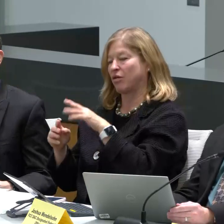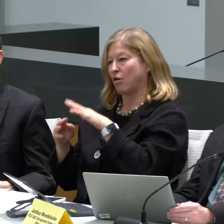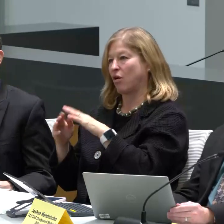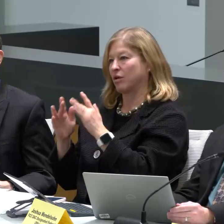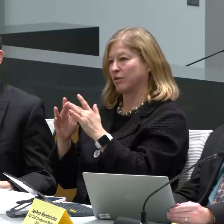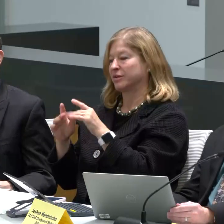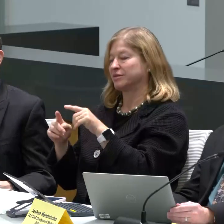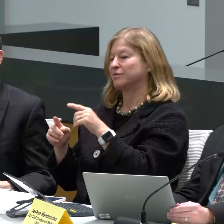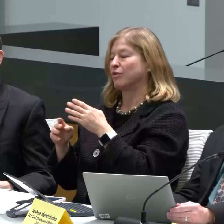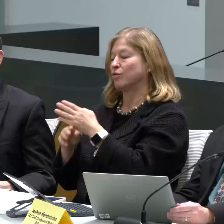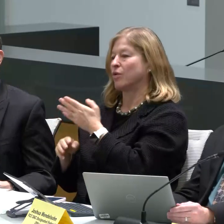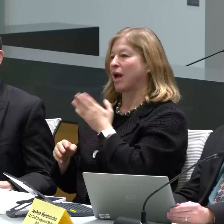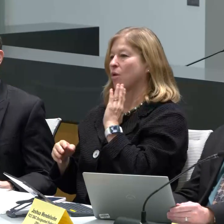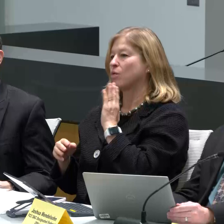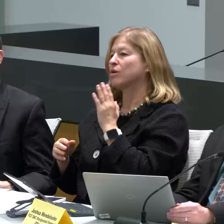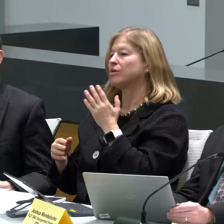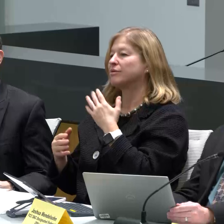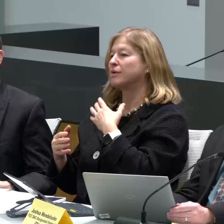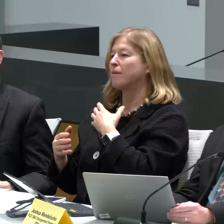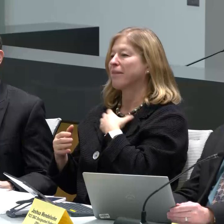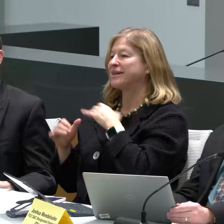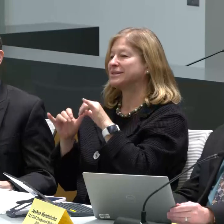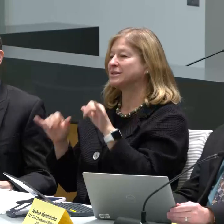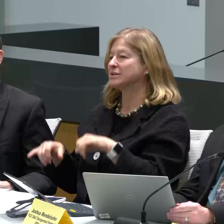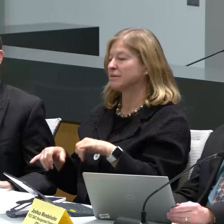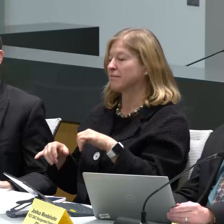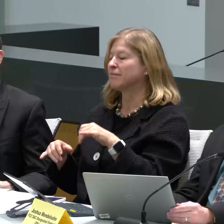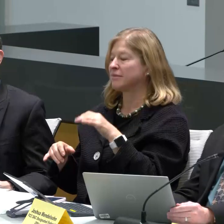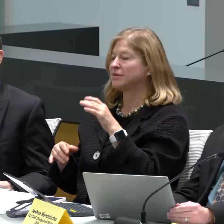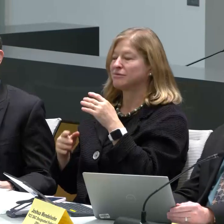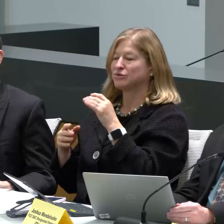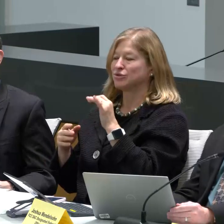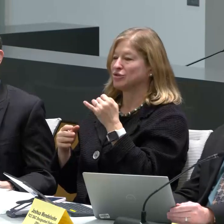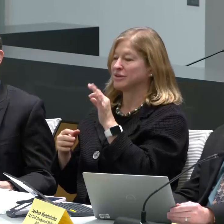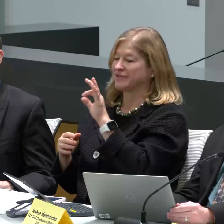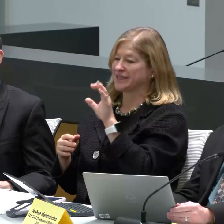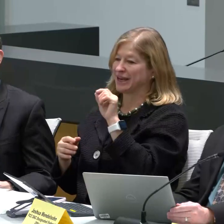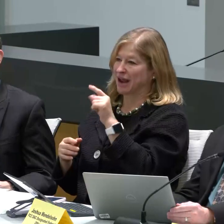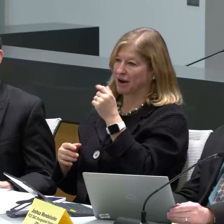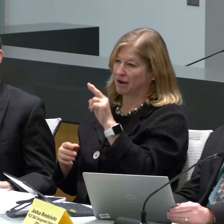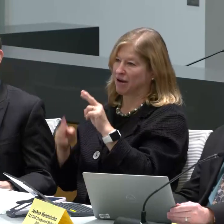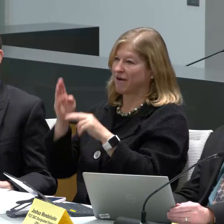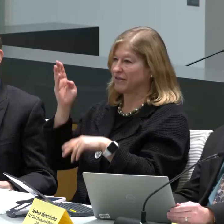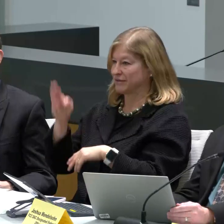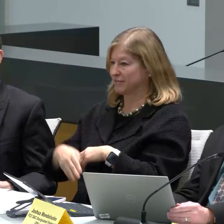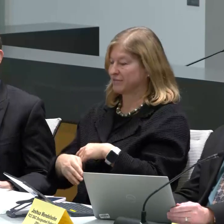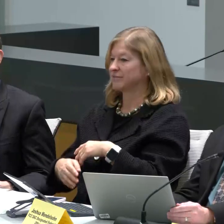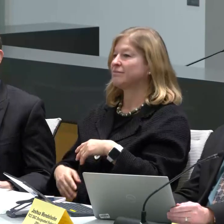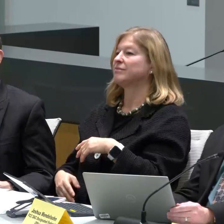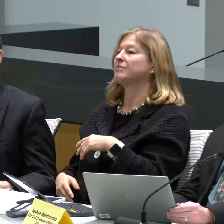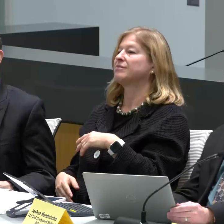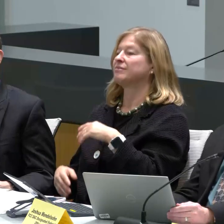Now, we do encourage you to file those online through our complaint system. It's just